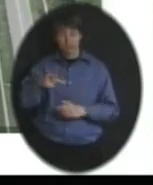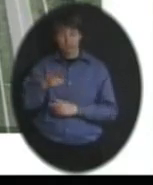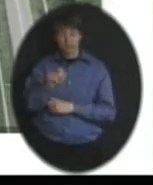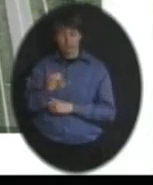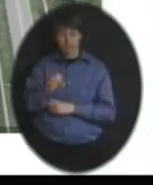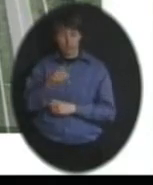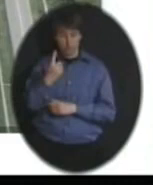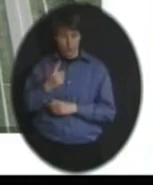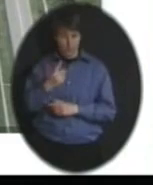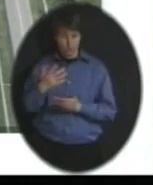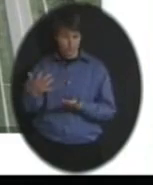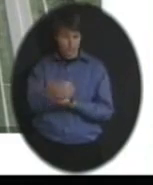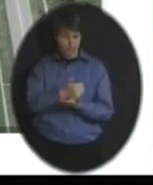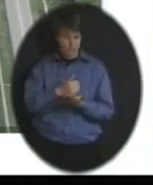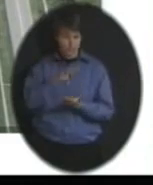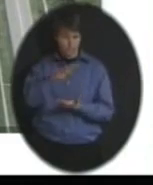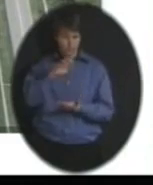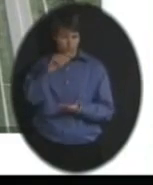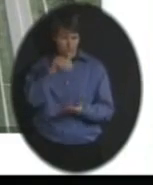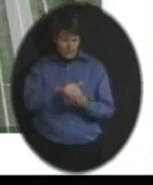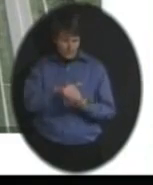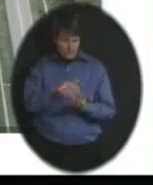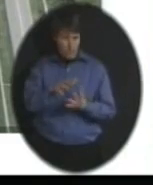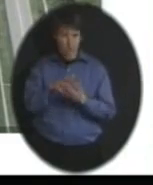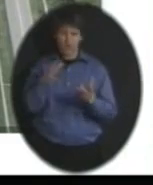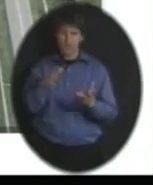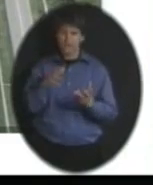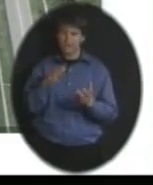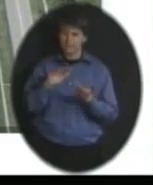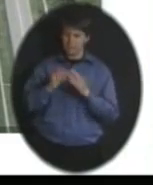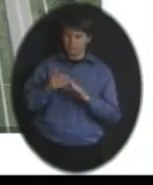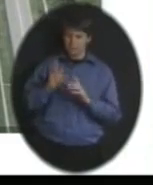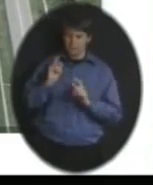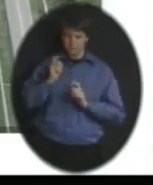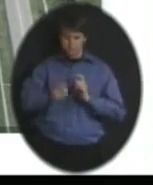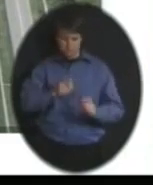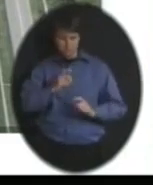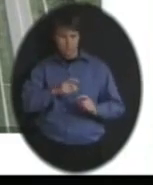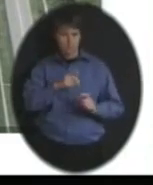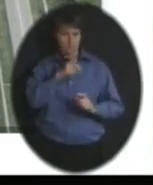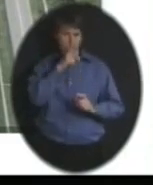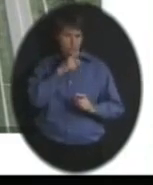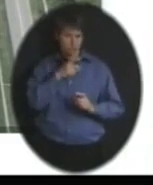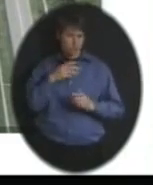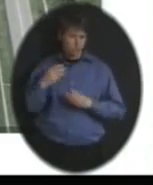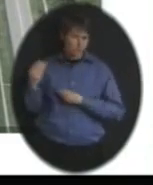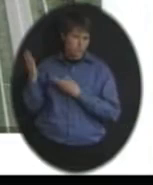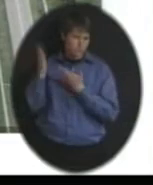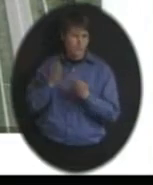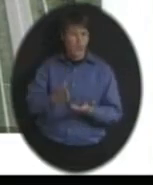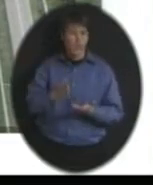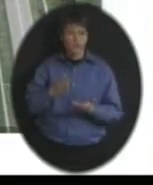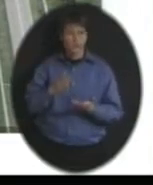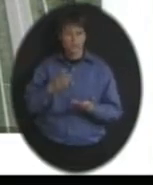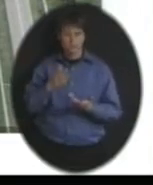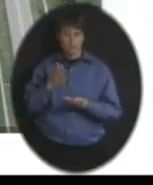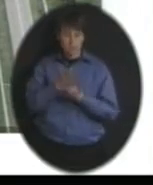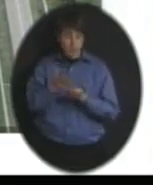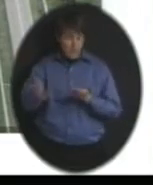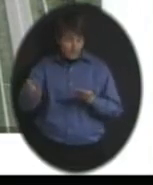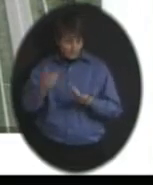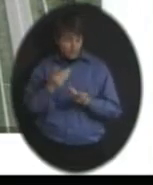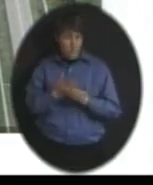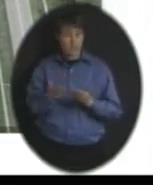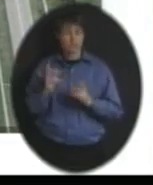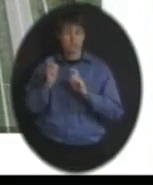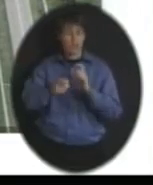about $400,000. Lots of in-kind donations, the community, in terms of who's going to give us the concrete and some of those things. And then phase two